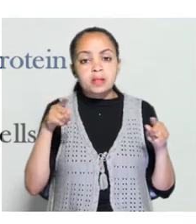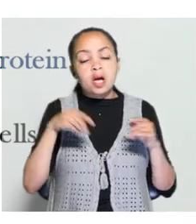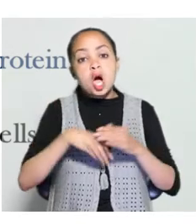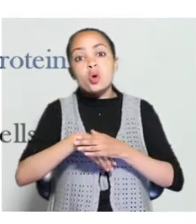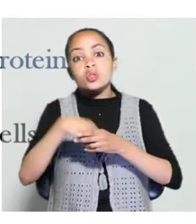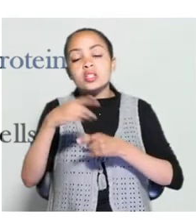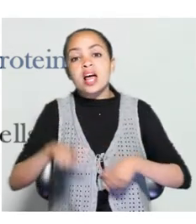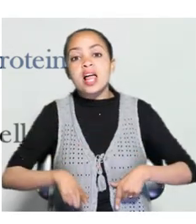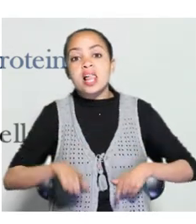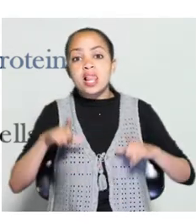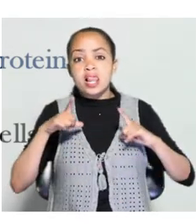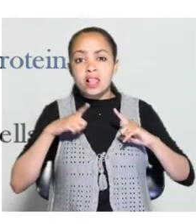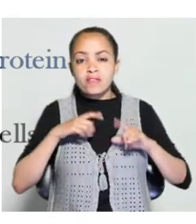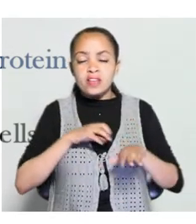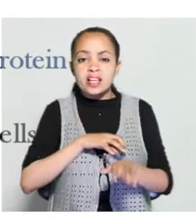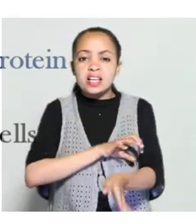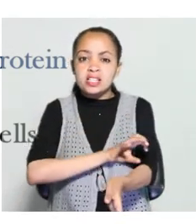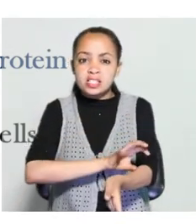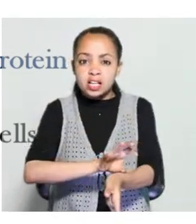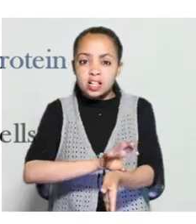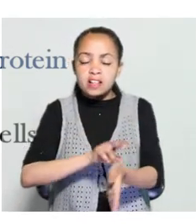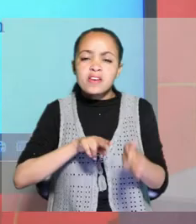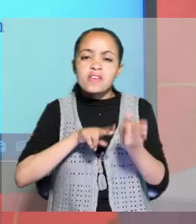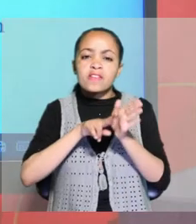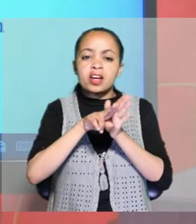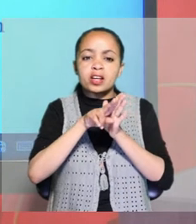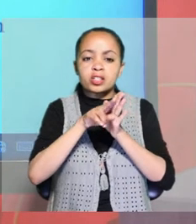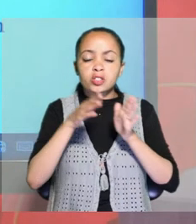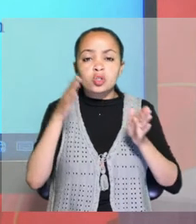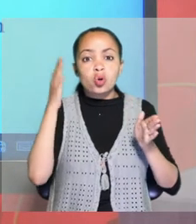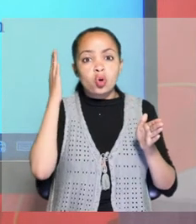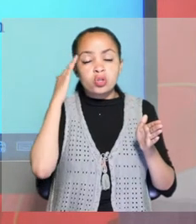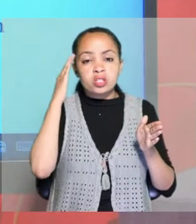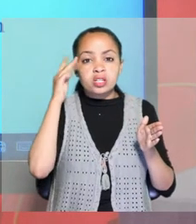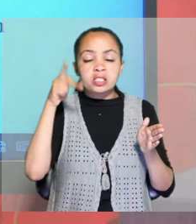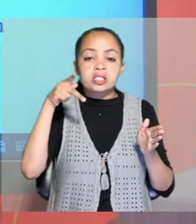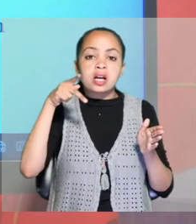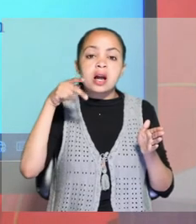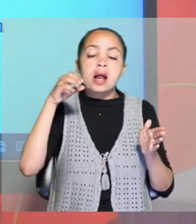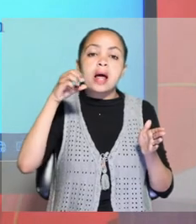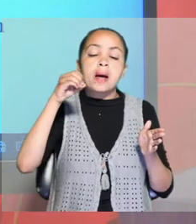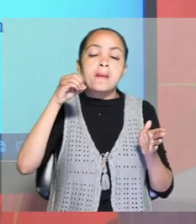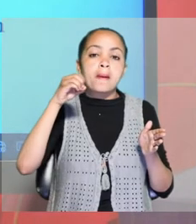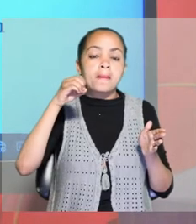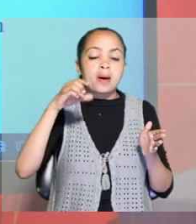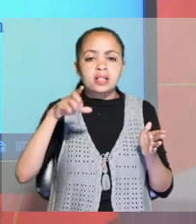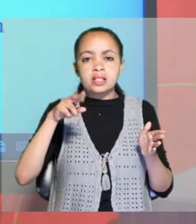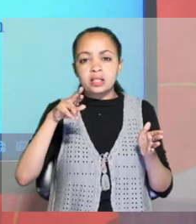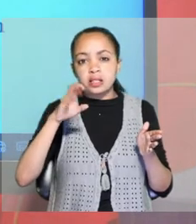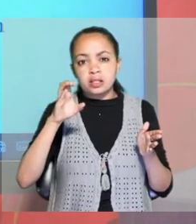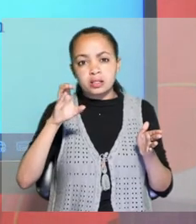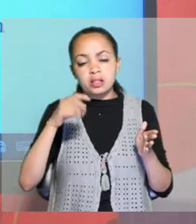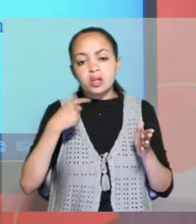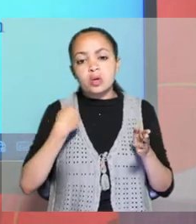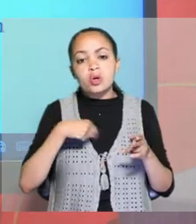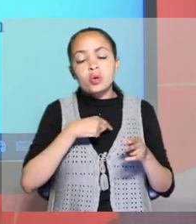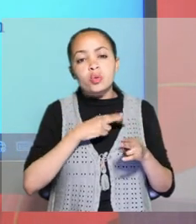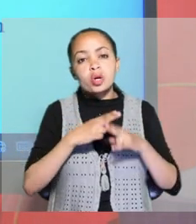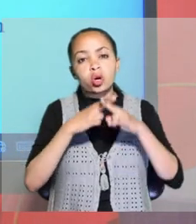cell, virus is considered as a particle, which we call